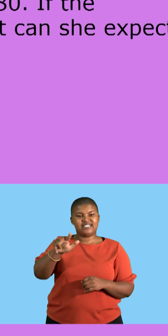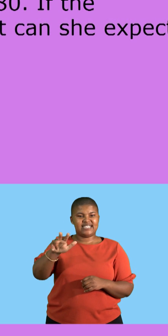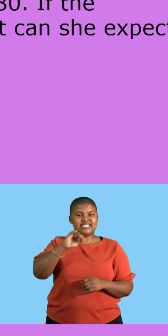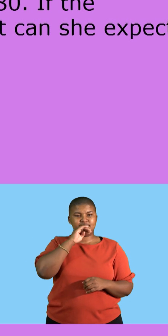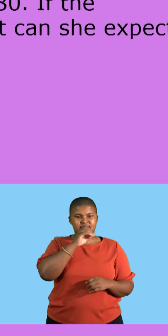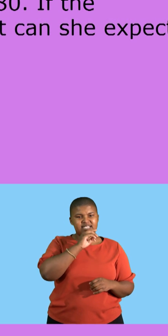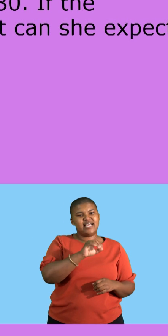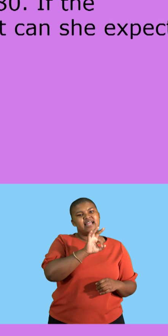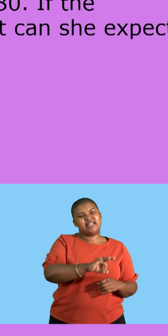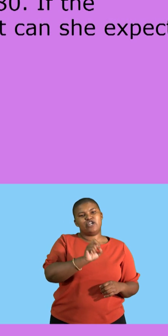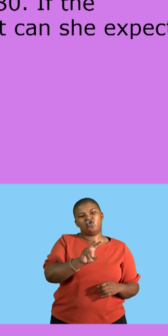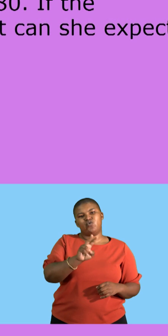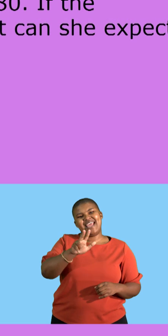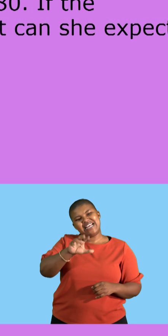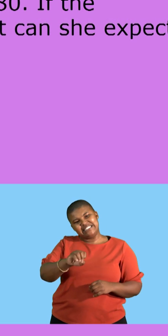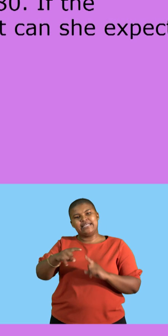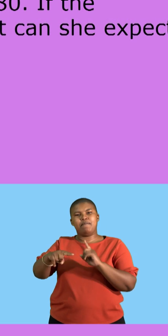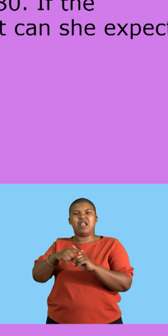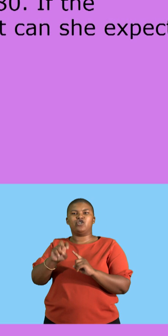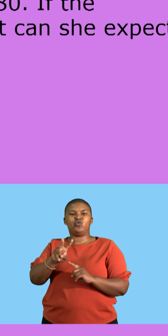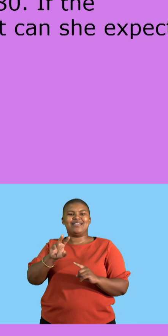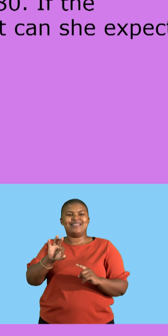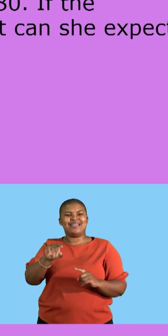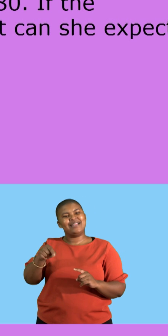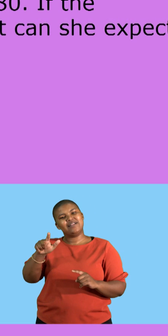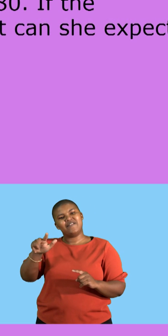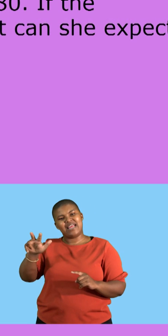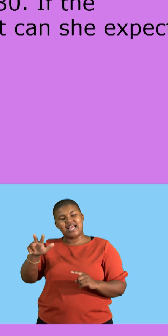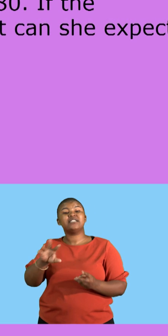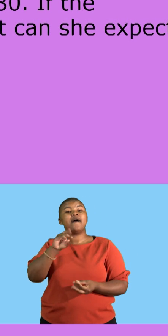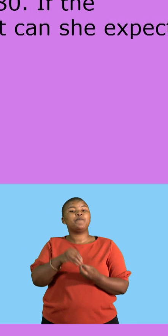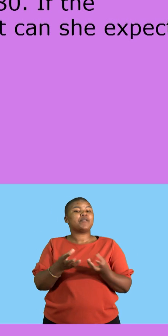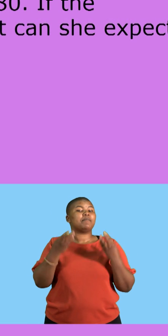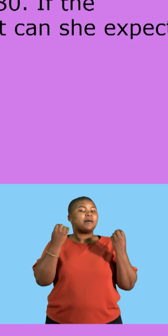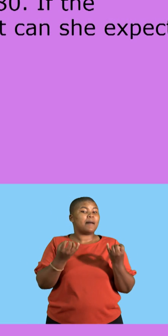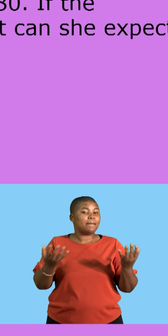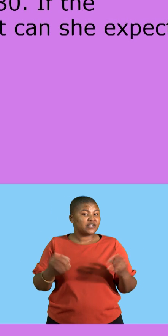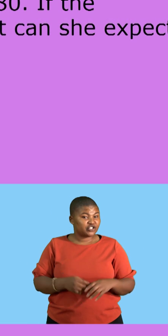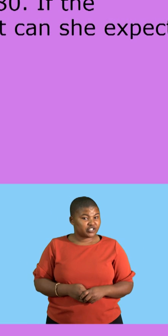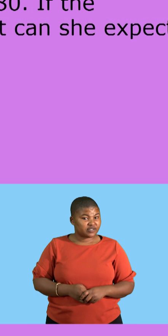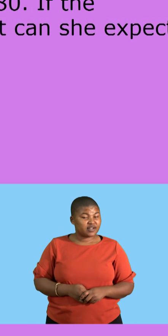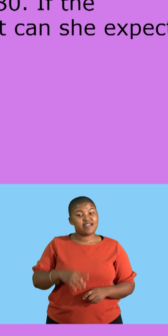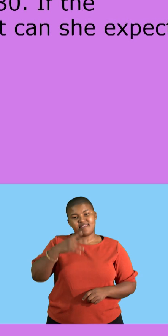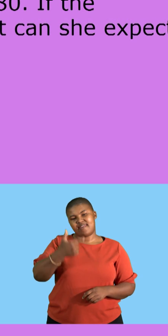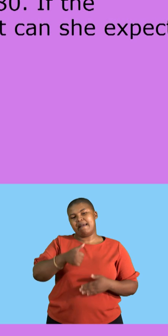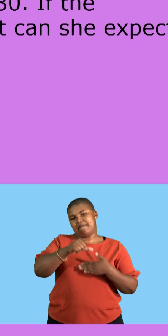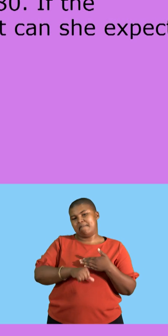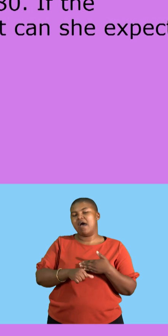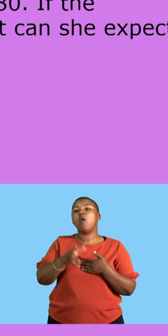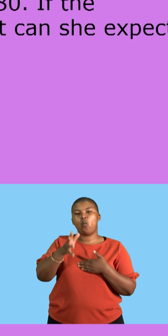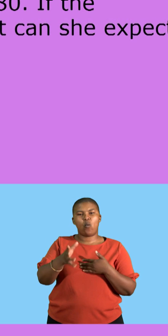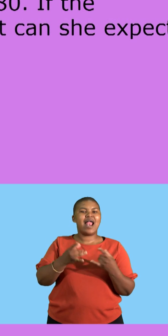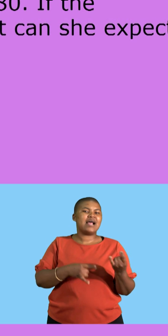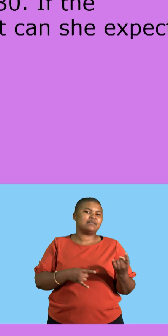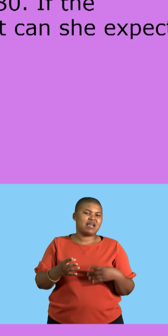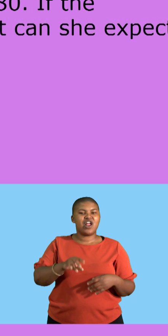3,280 plus the 23 Rand 78, and that is then next month